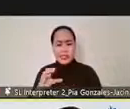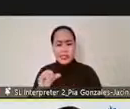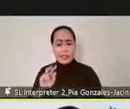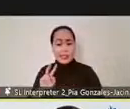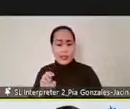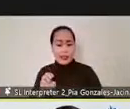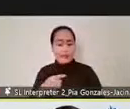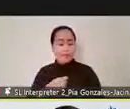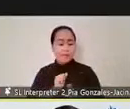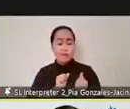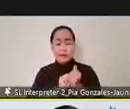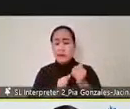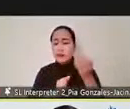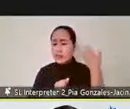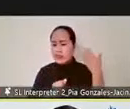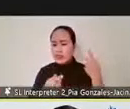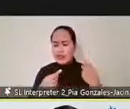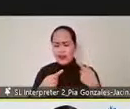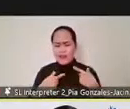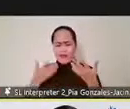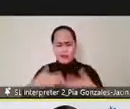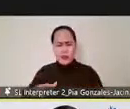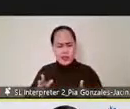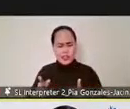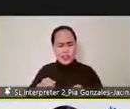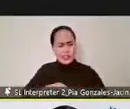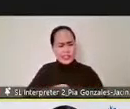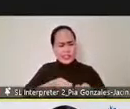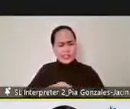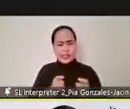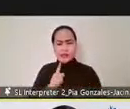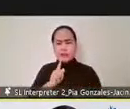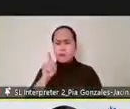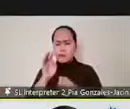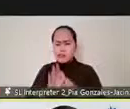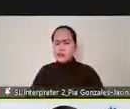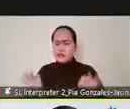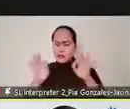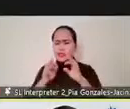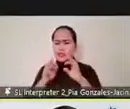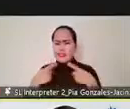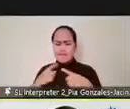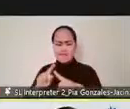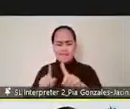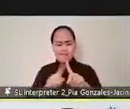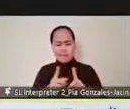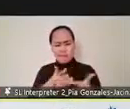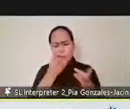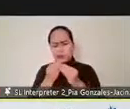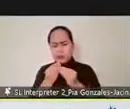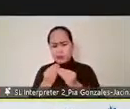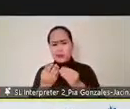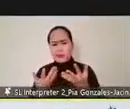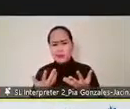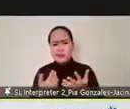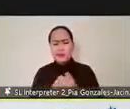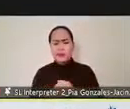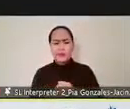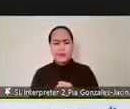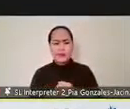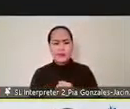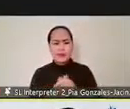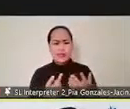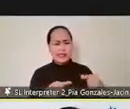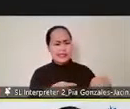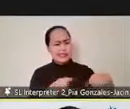excavating it, has yielded a lot of very vital information about climate change and also, during this